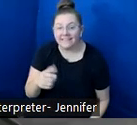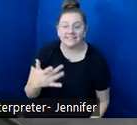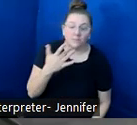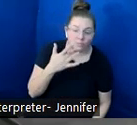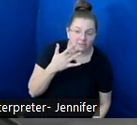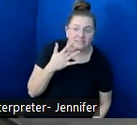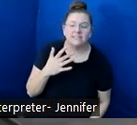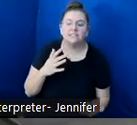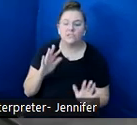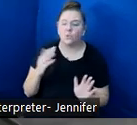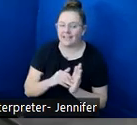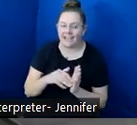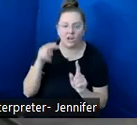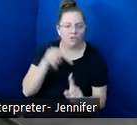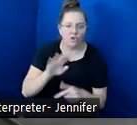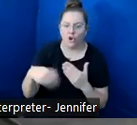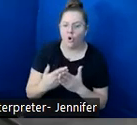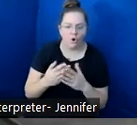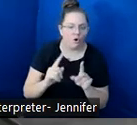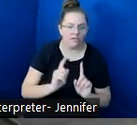just looking at all the different